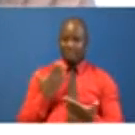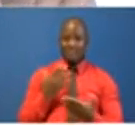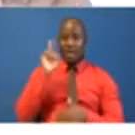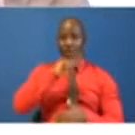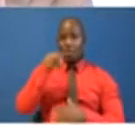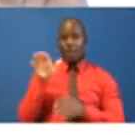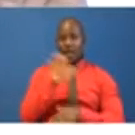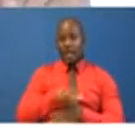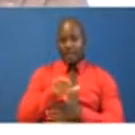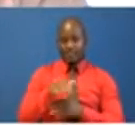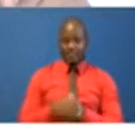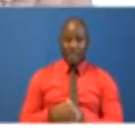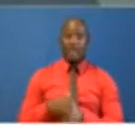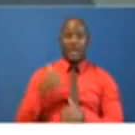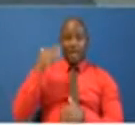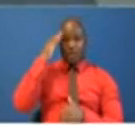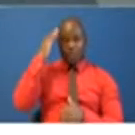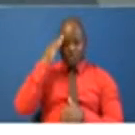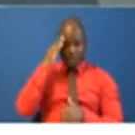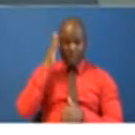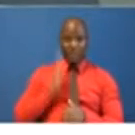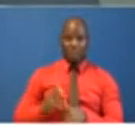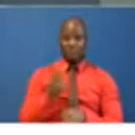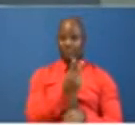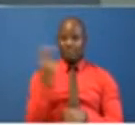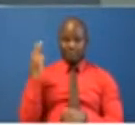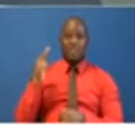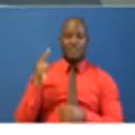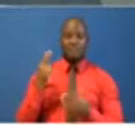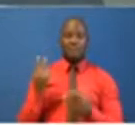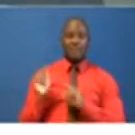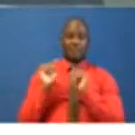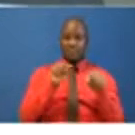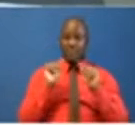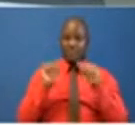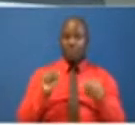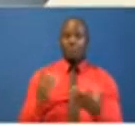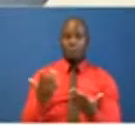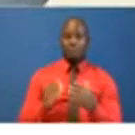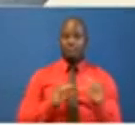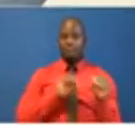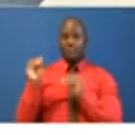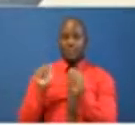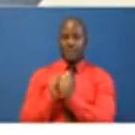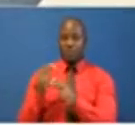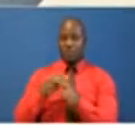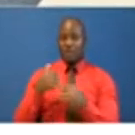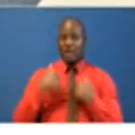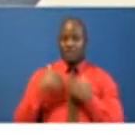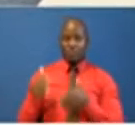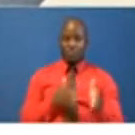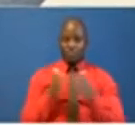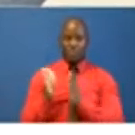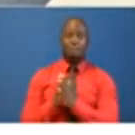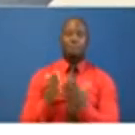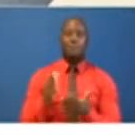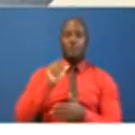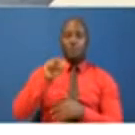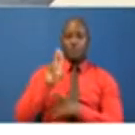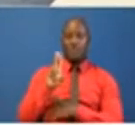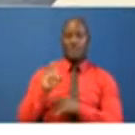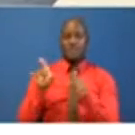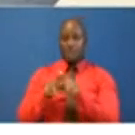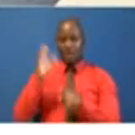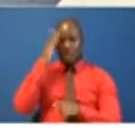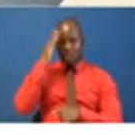space okay yeah and i'm sure the candidates are listening to you and some have already started arriving and we'll be crossing over to them as soon as we have that opportunity 100 for you